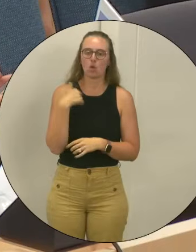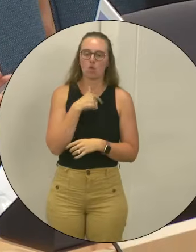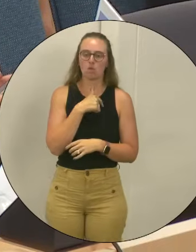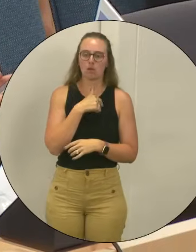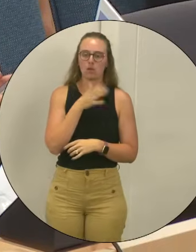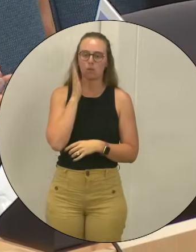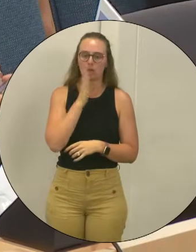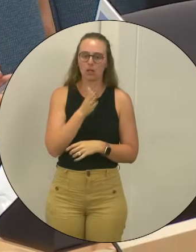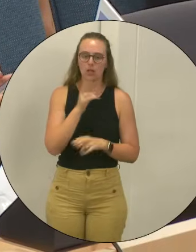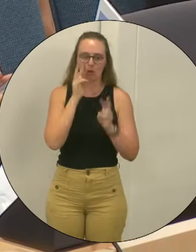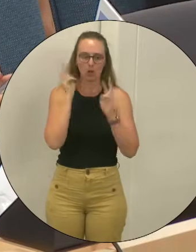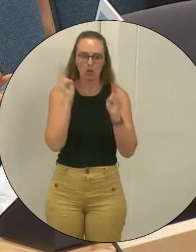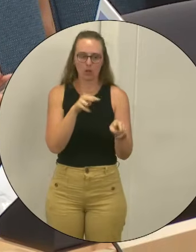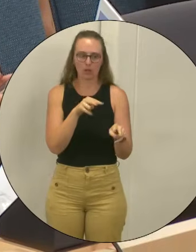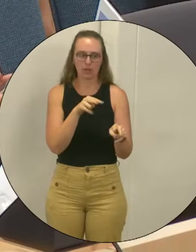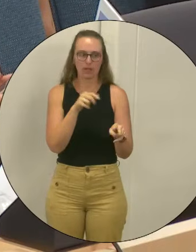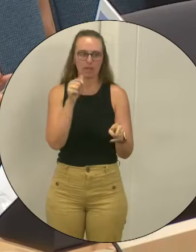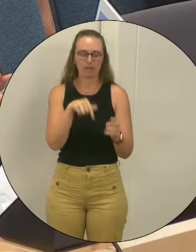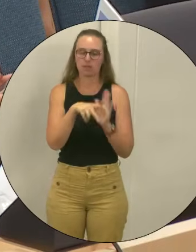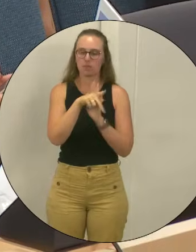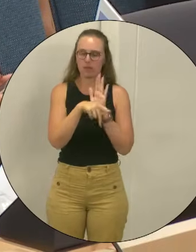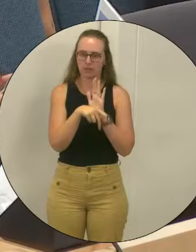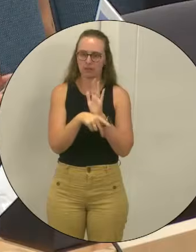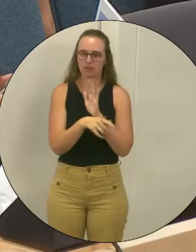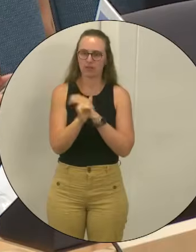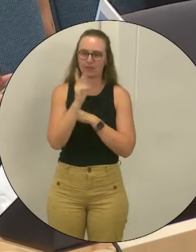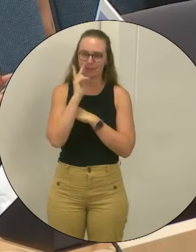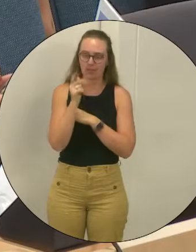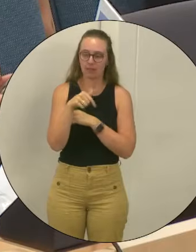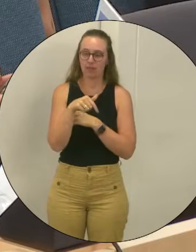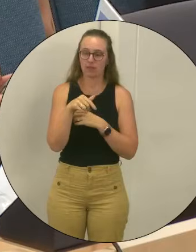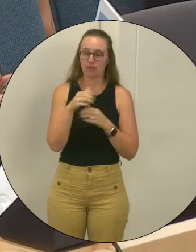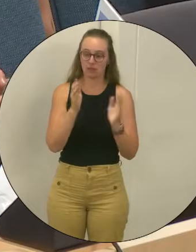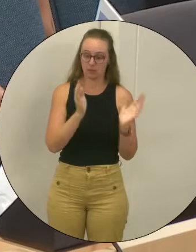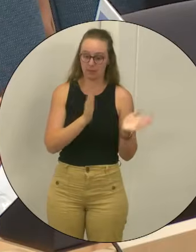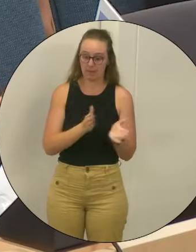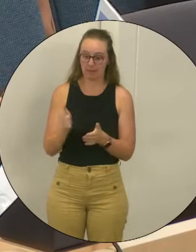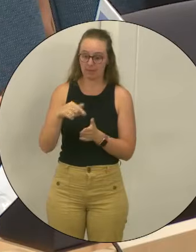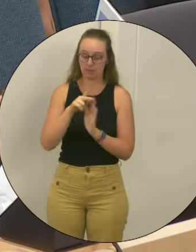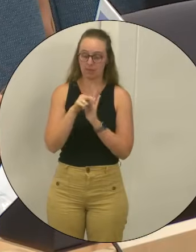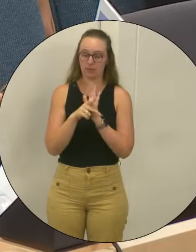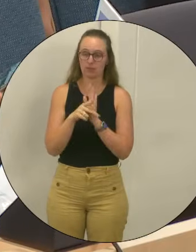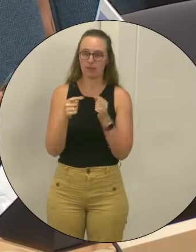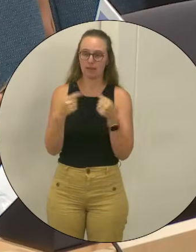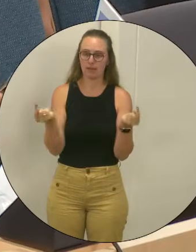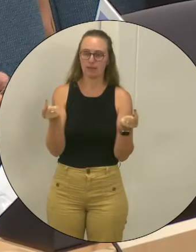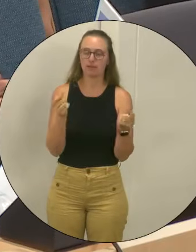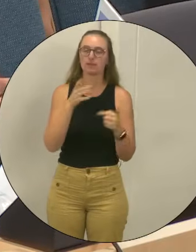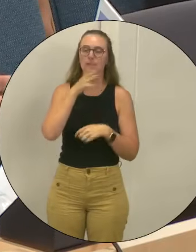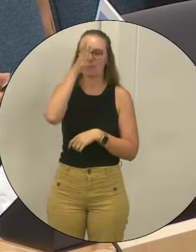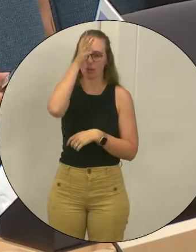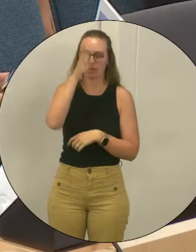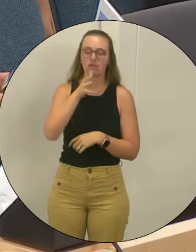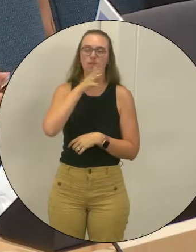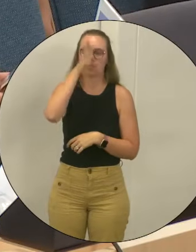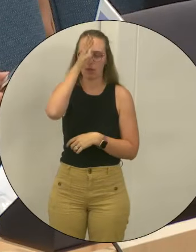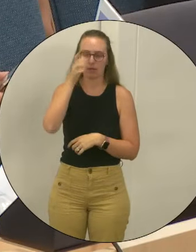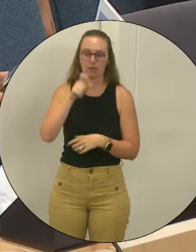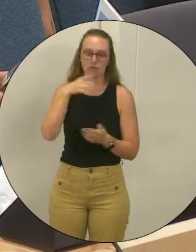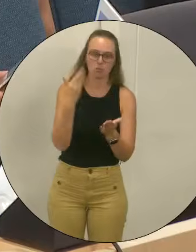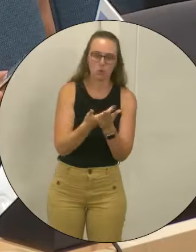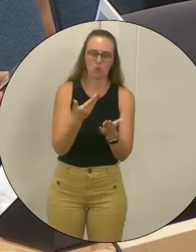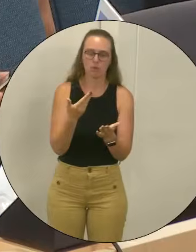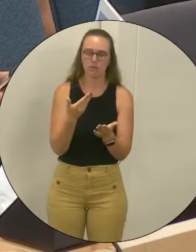going to look at all this policy and see that the protocols in this policy are against the parents. The parents have to